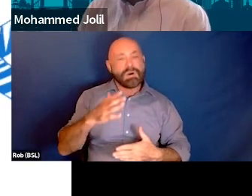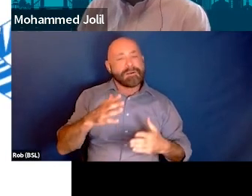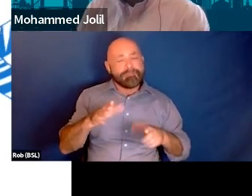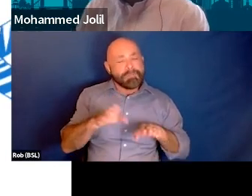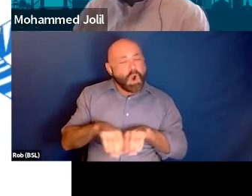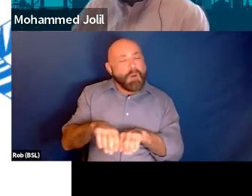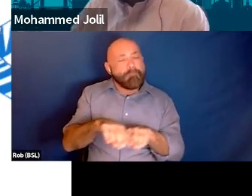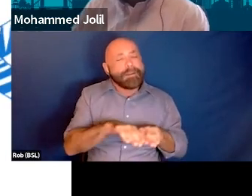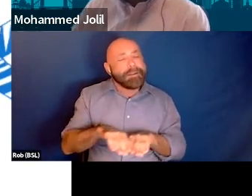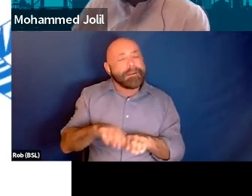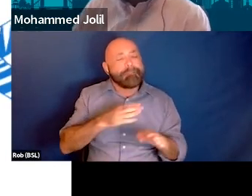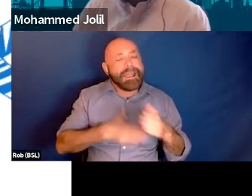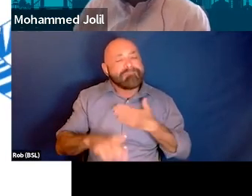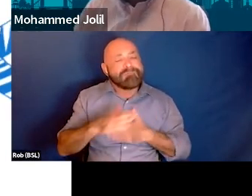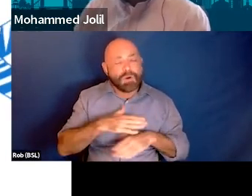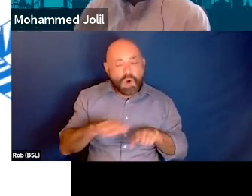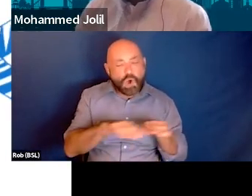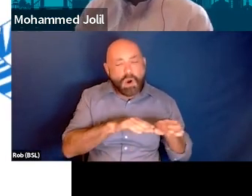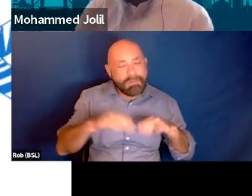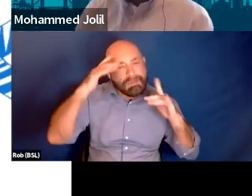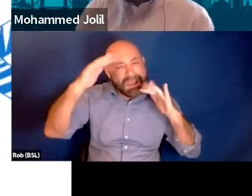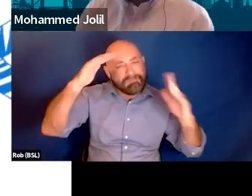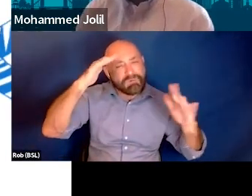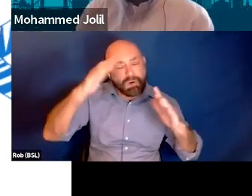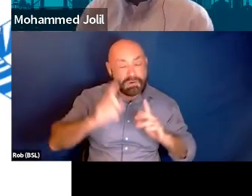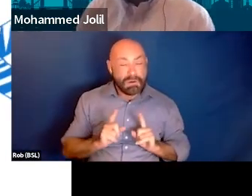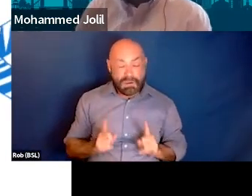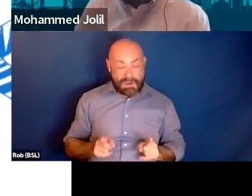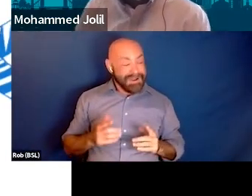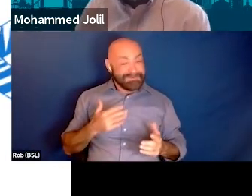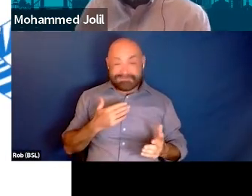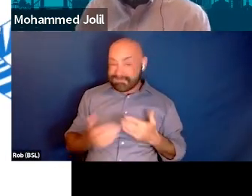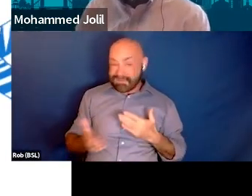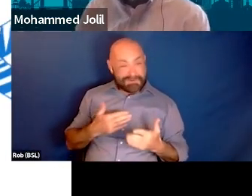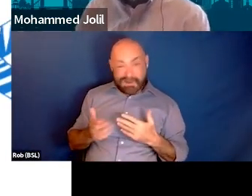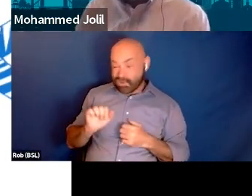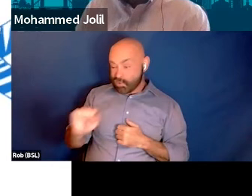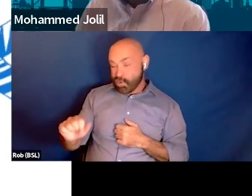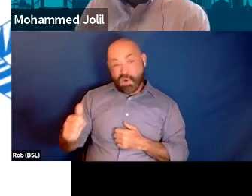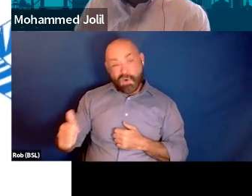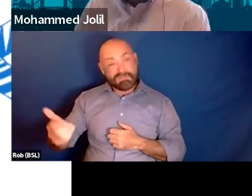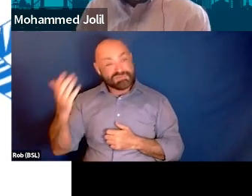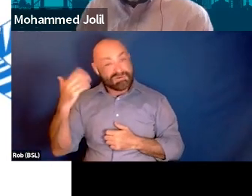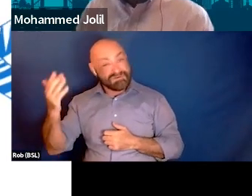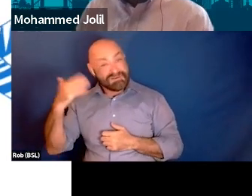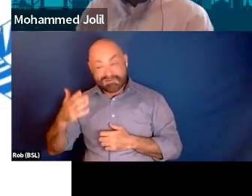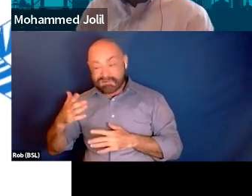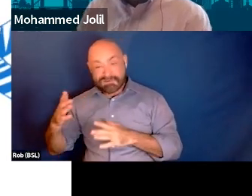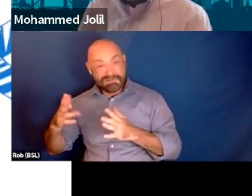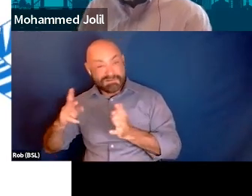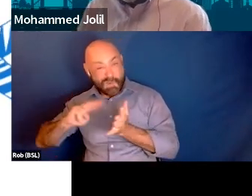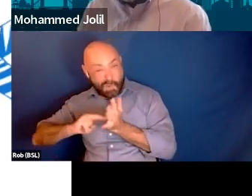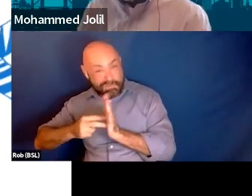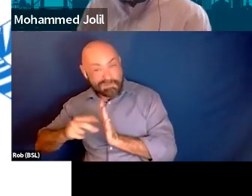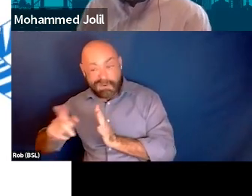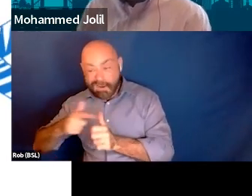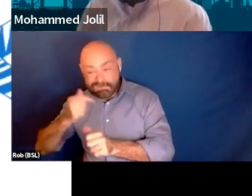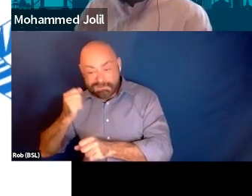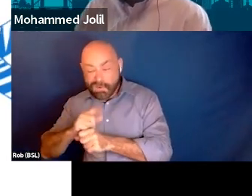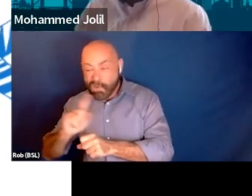what that meant. And what that meant was that it doesn't matter what framework you had in your organisation and what you worked